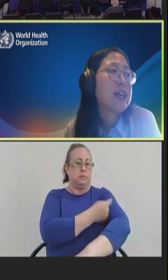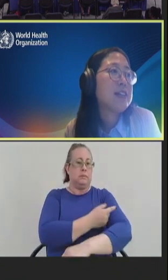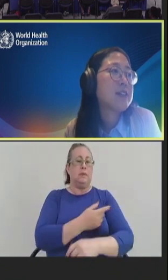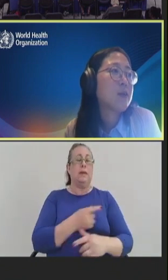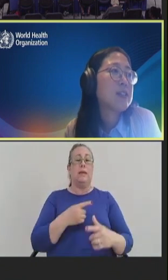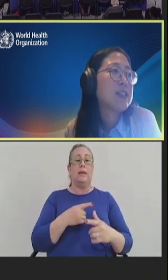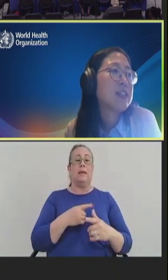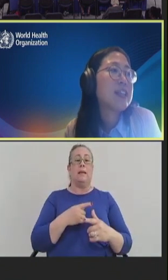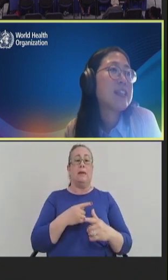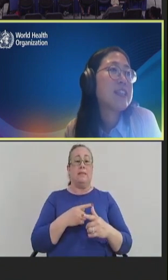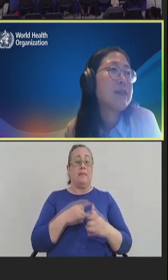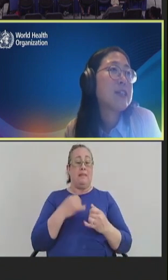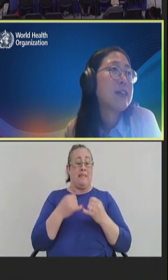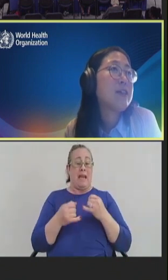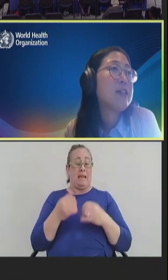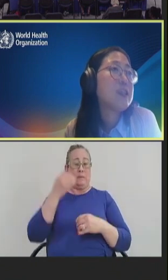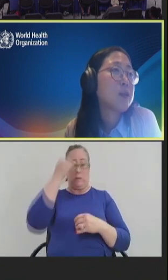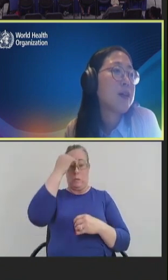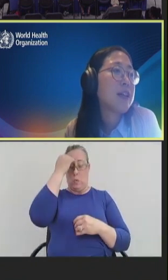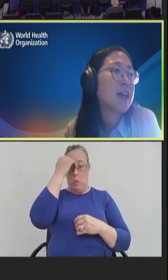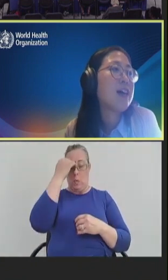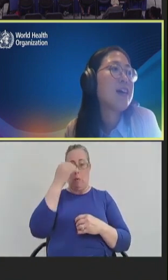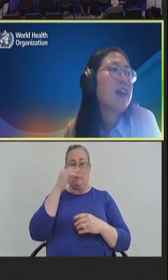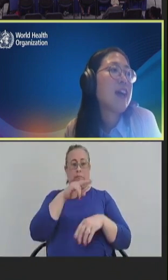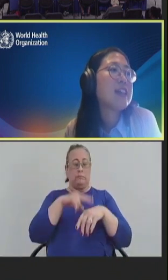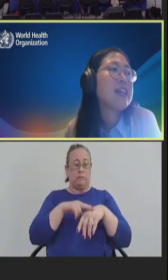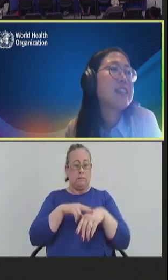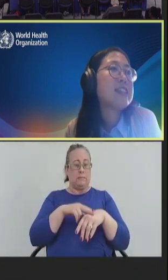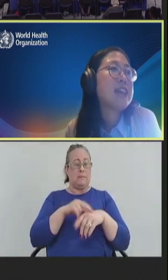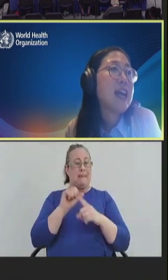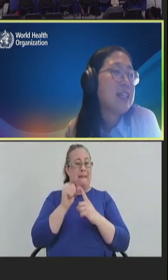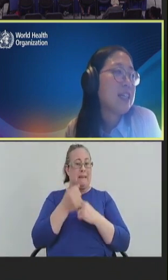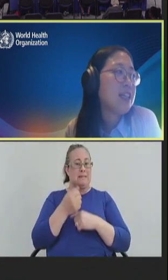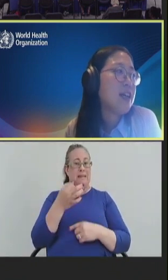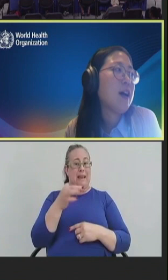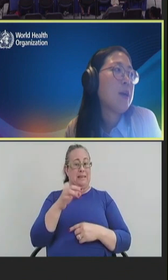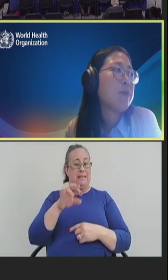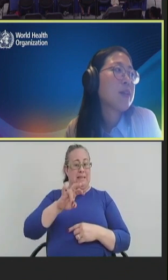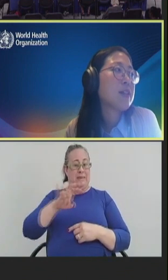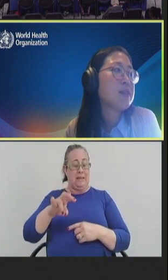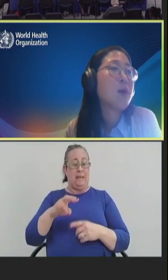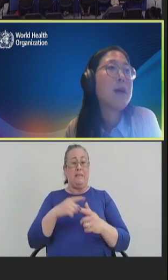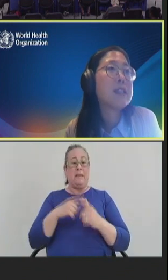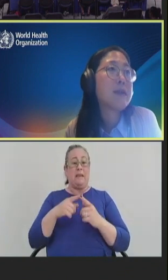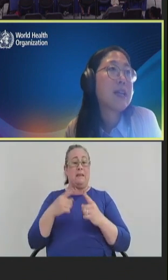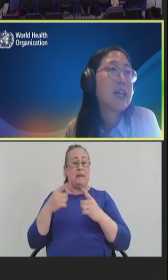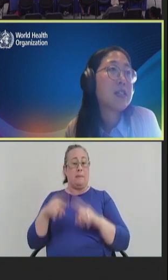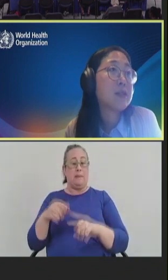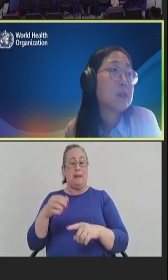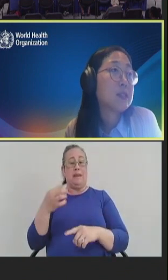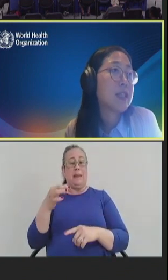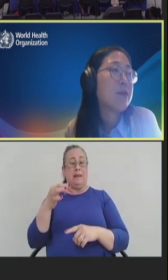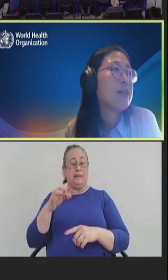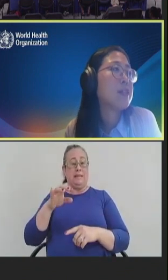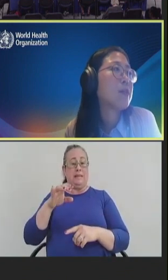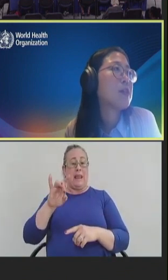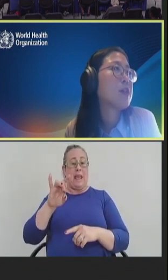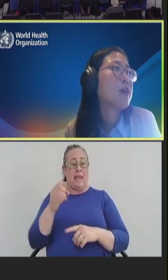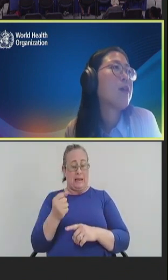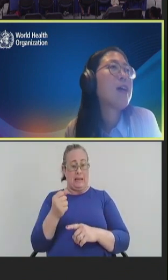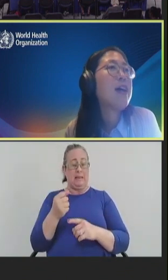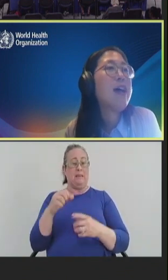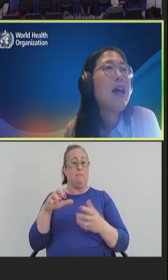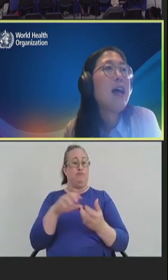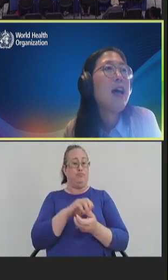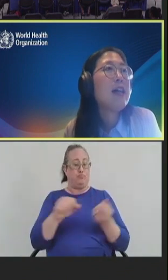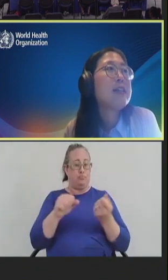natural case was in 1977 in Somalia, and 1980, the smallpox eradication was declared by